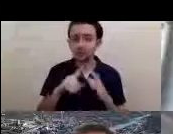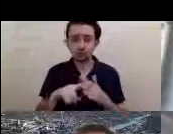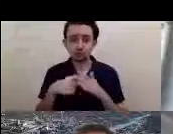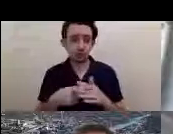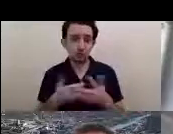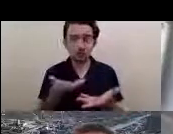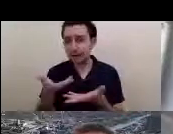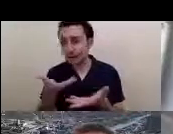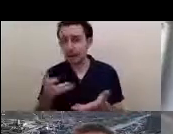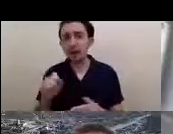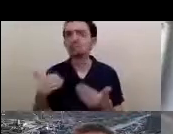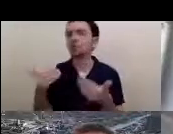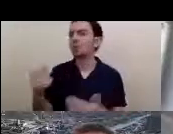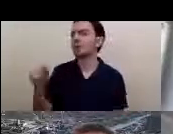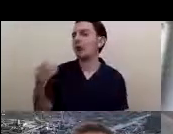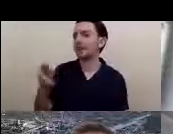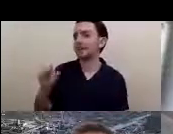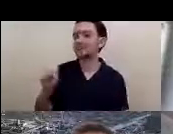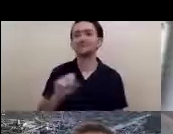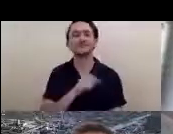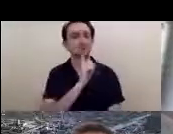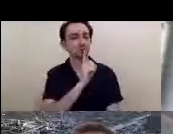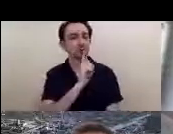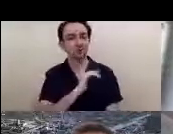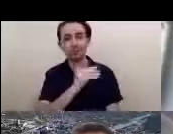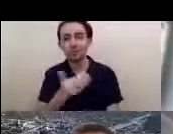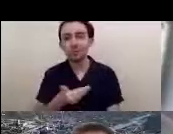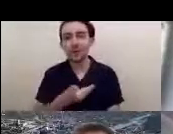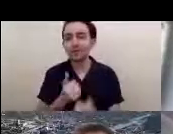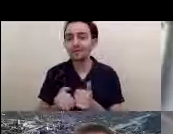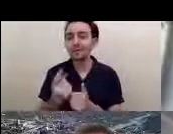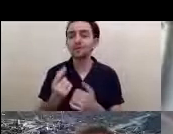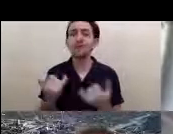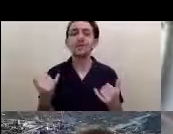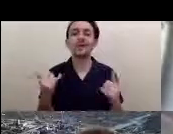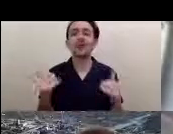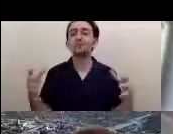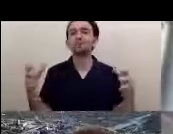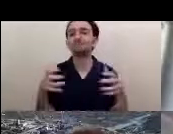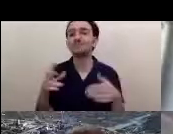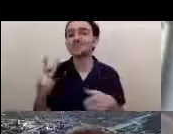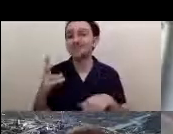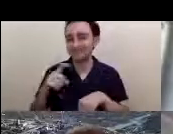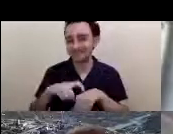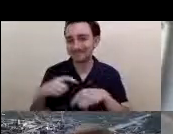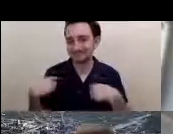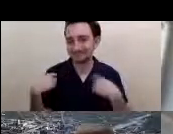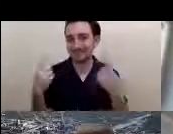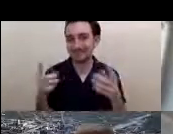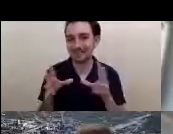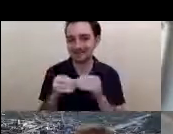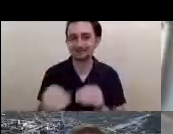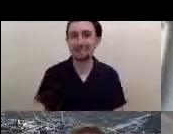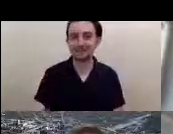well, welcome everybody, and thank you for, I believe, our second meeting. I'm really excited, as I said before,